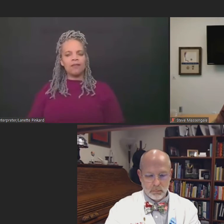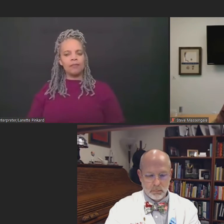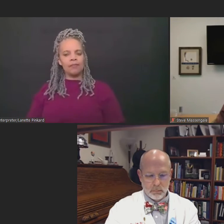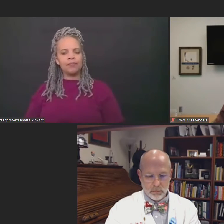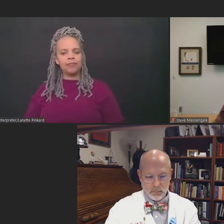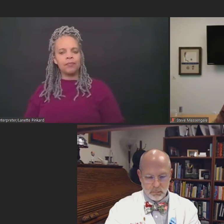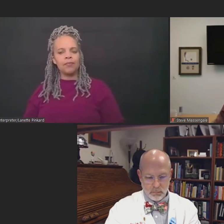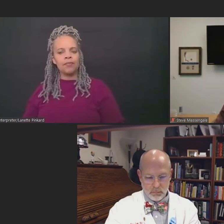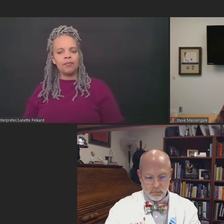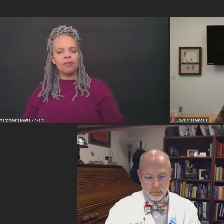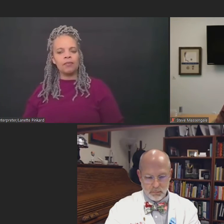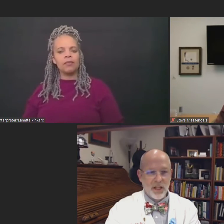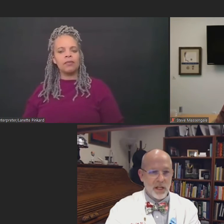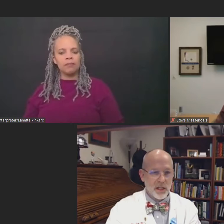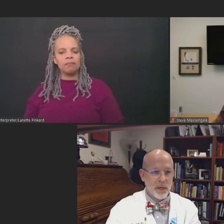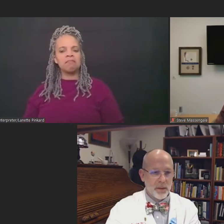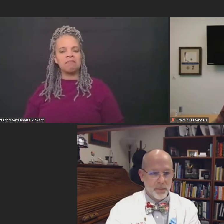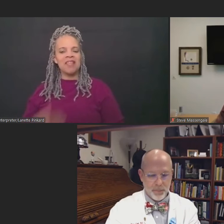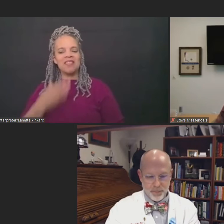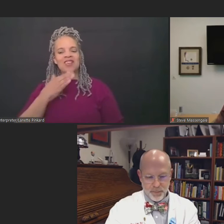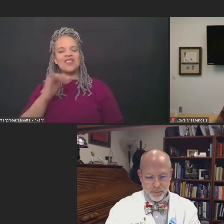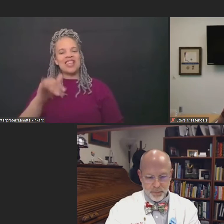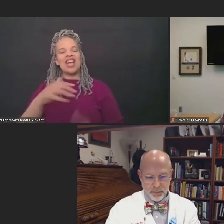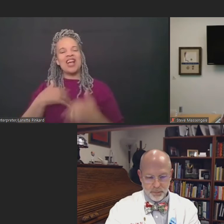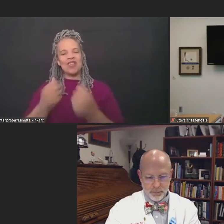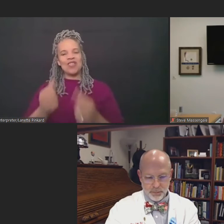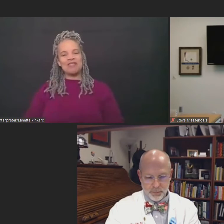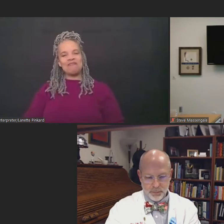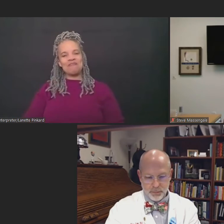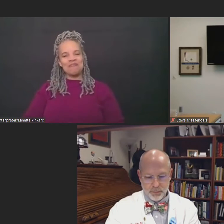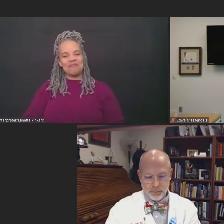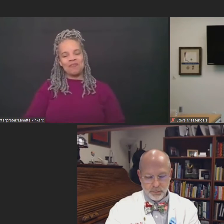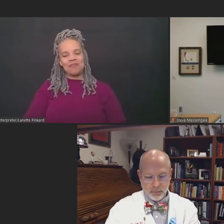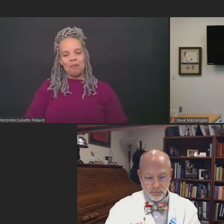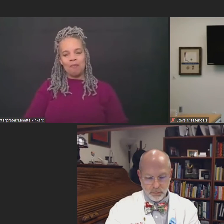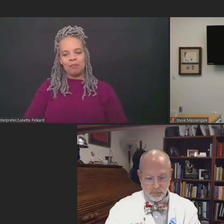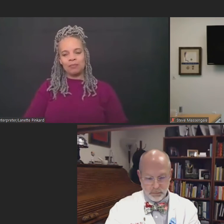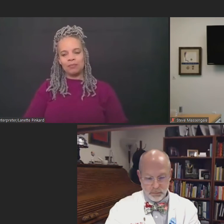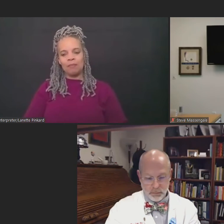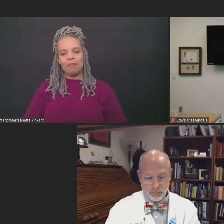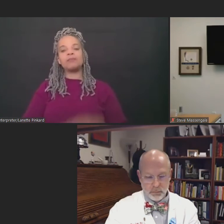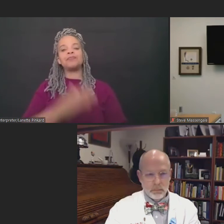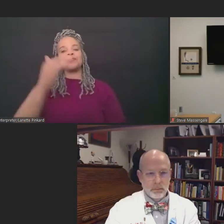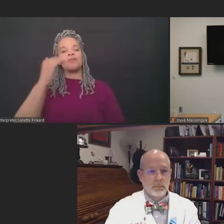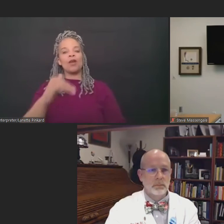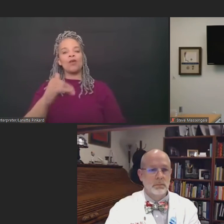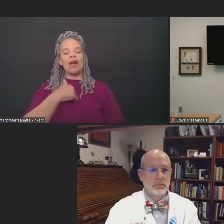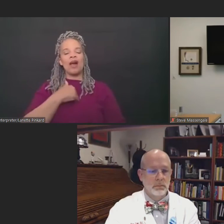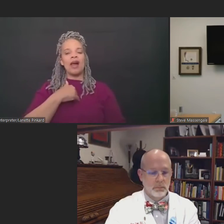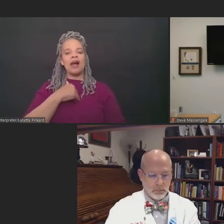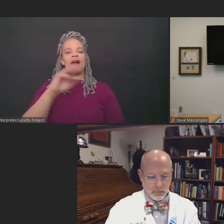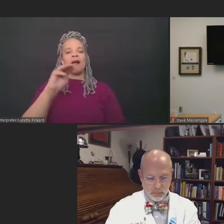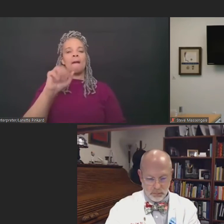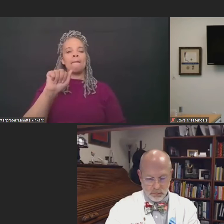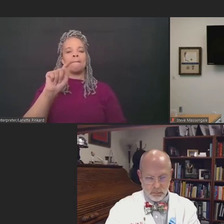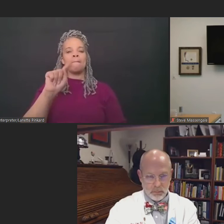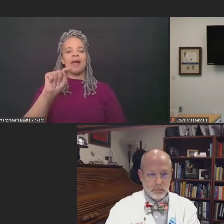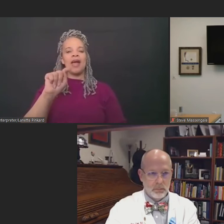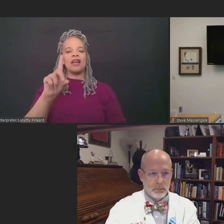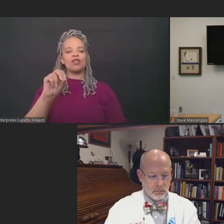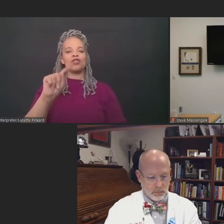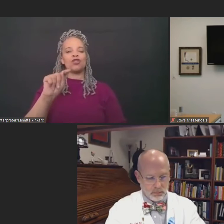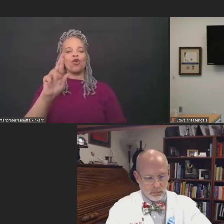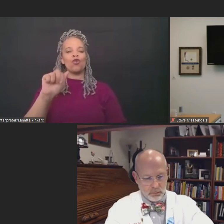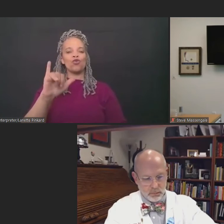Thank you, and stay healthy. Thank you, Val. Thank you, Bao. Next, we have Matt Dotre with the Avalanche